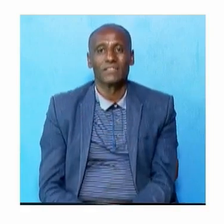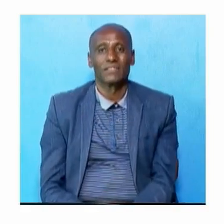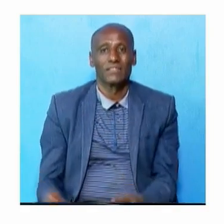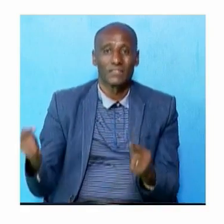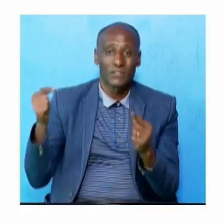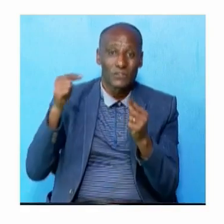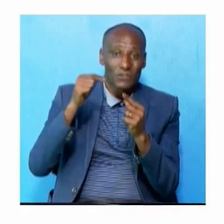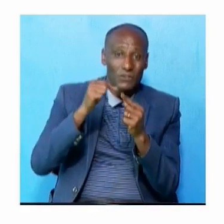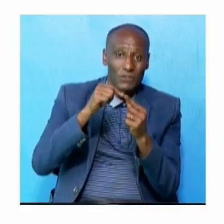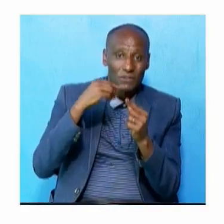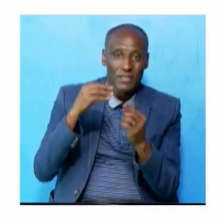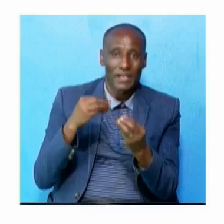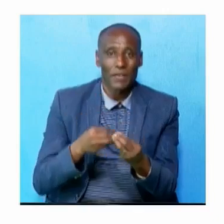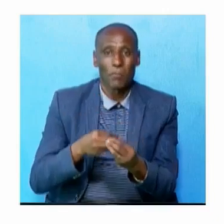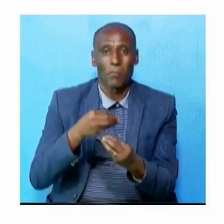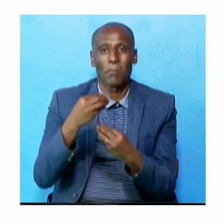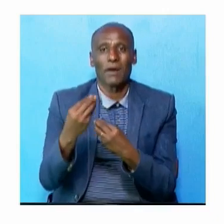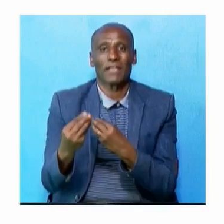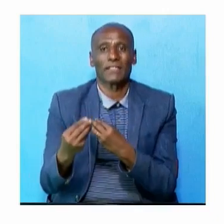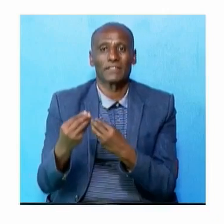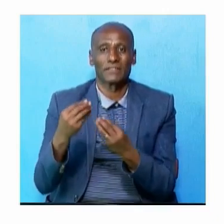to the market.